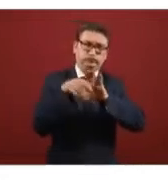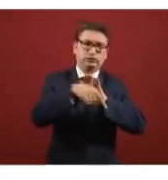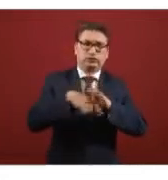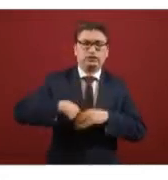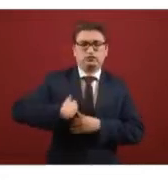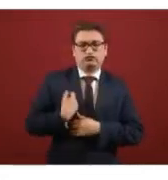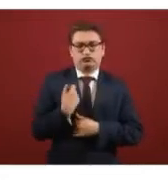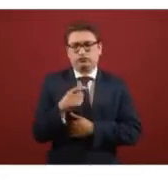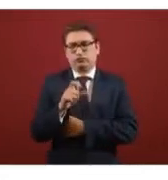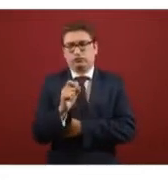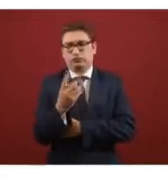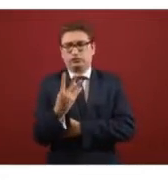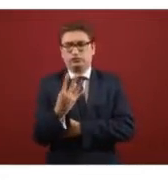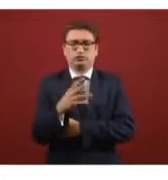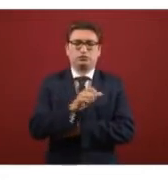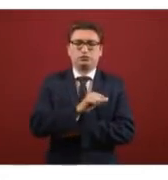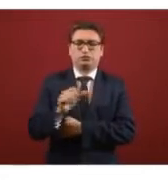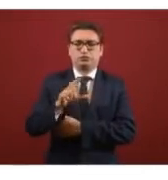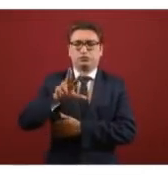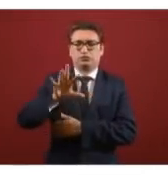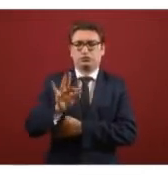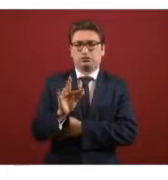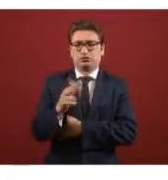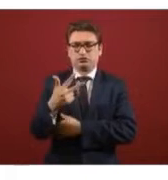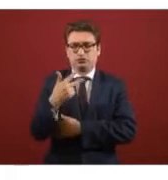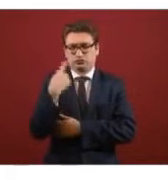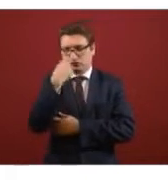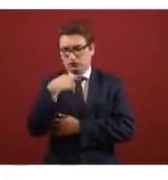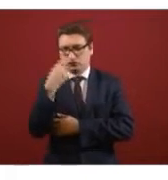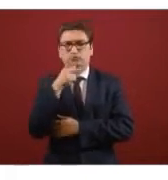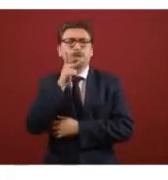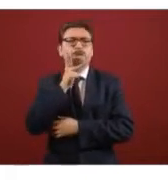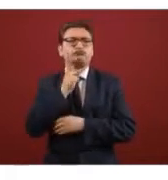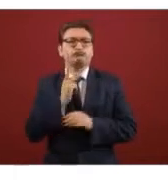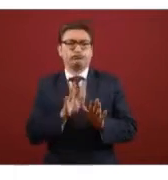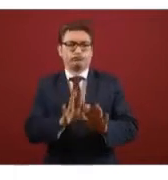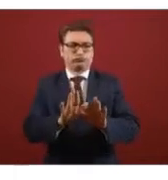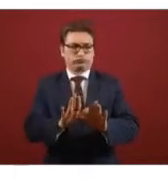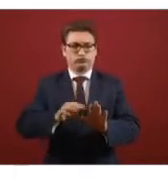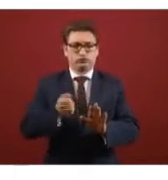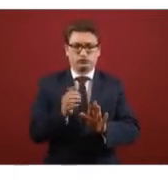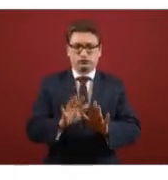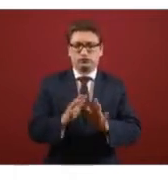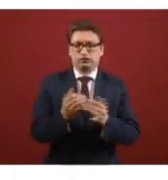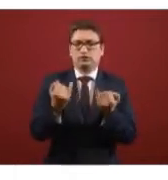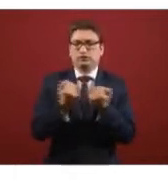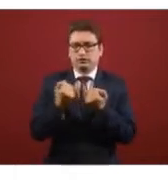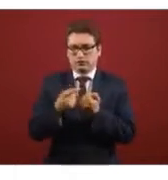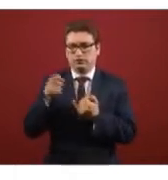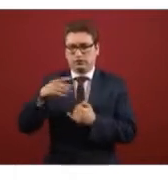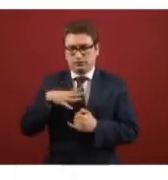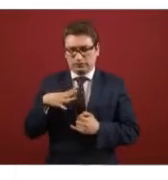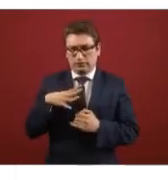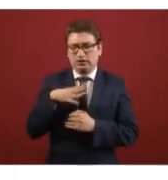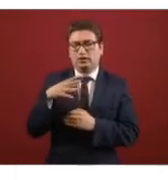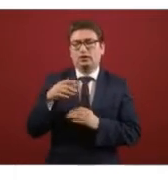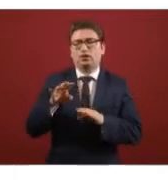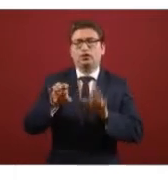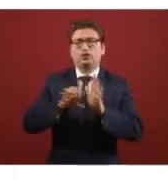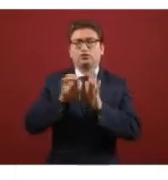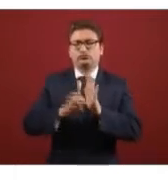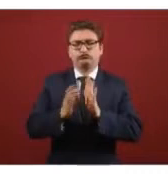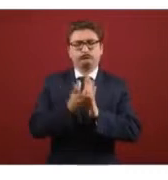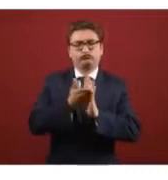24 a 48 This horas. one. También tenemos la facilidad de then acceso para the instalar overlay. equipos pesados en la Okay. construcción y